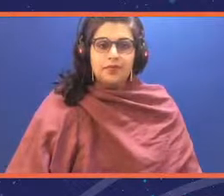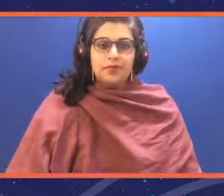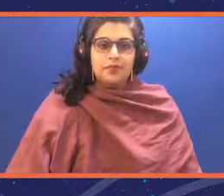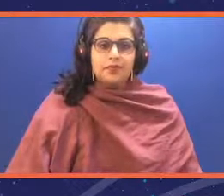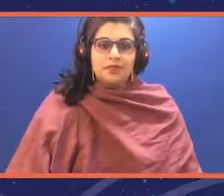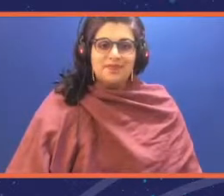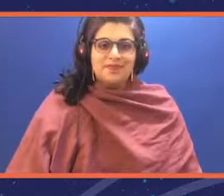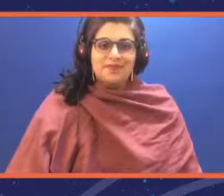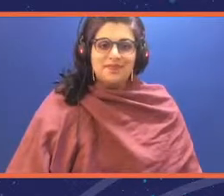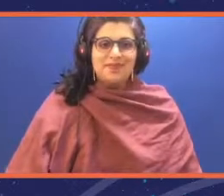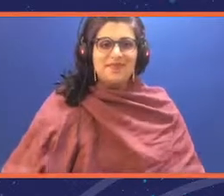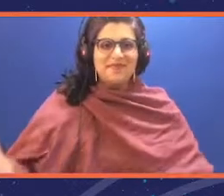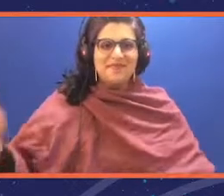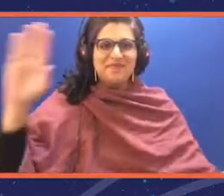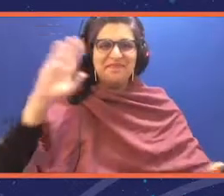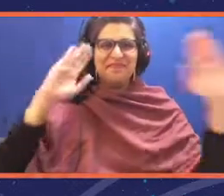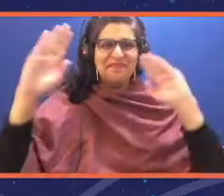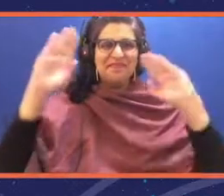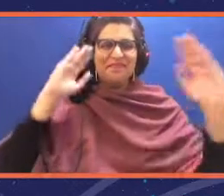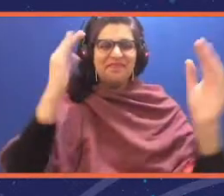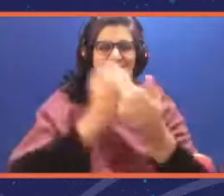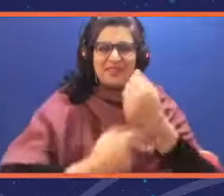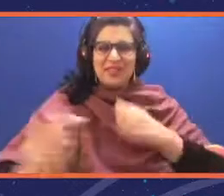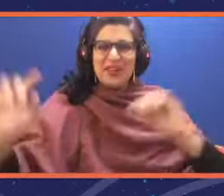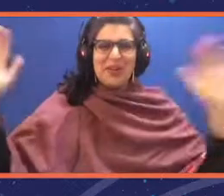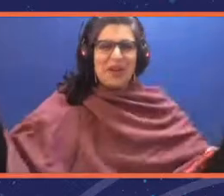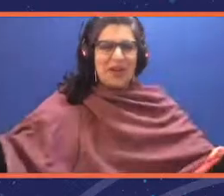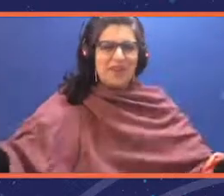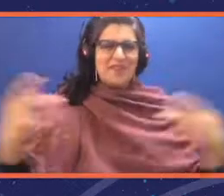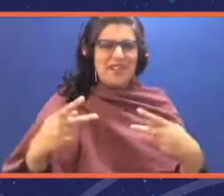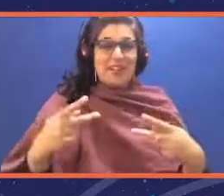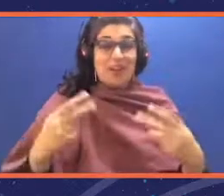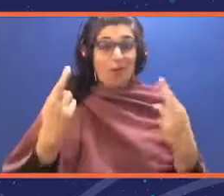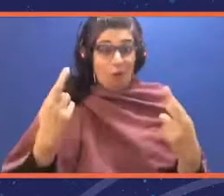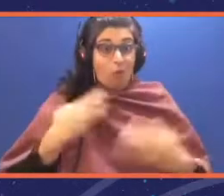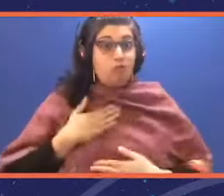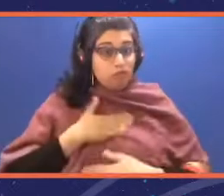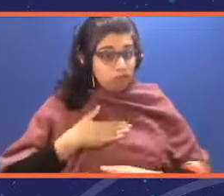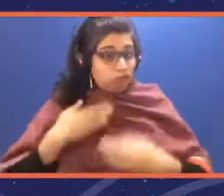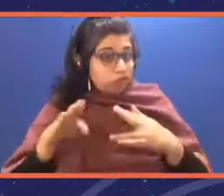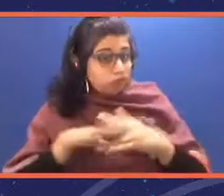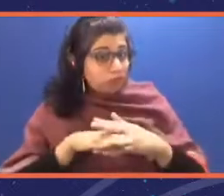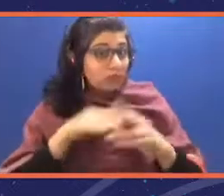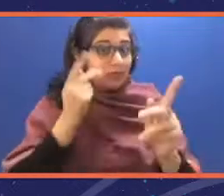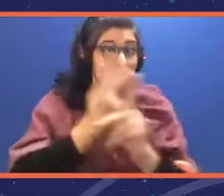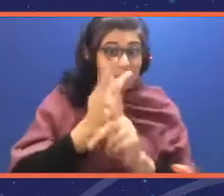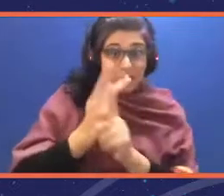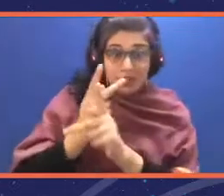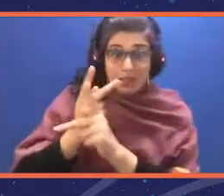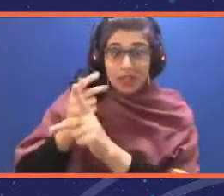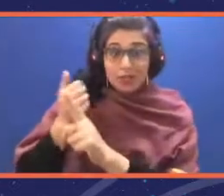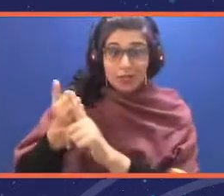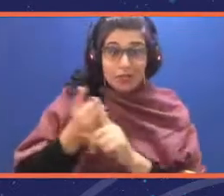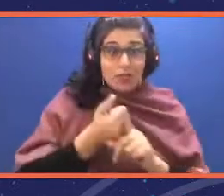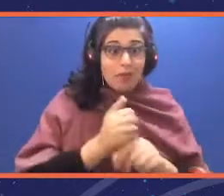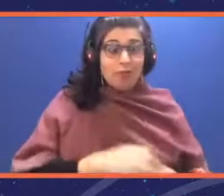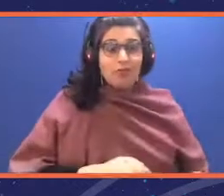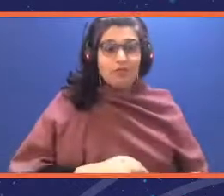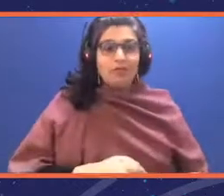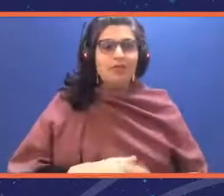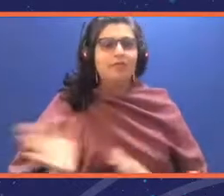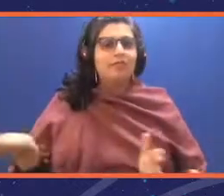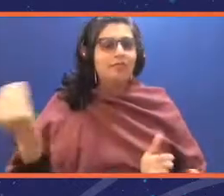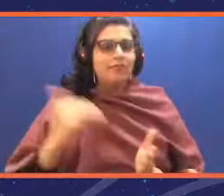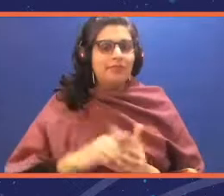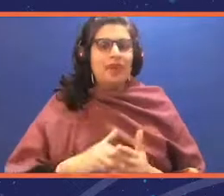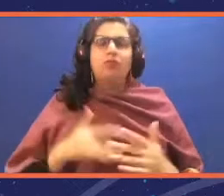Hey, hey, everybody, welcome back. Hope you all had a good break, able to take care of yourselves. Again, we're super